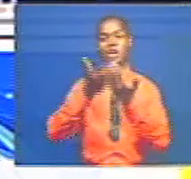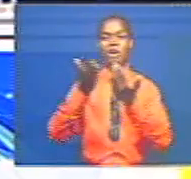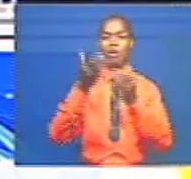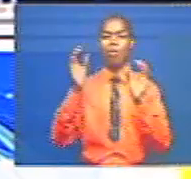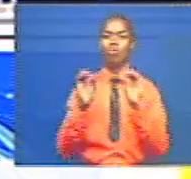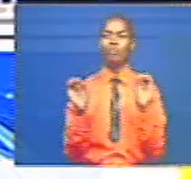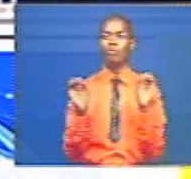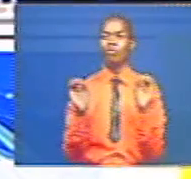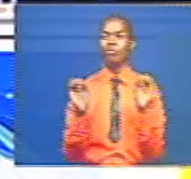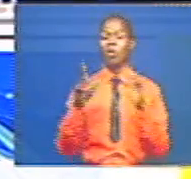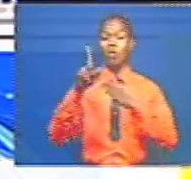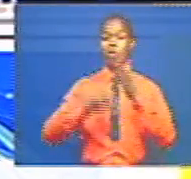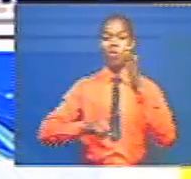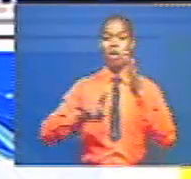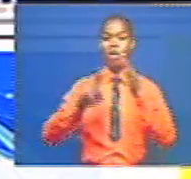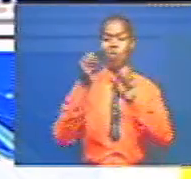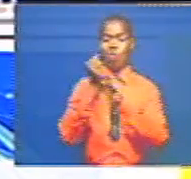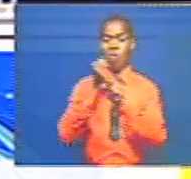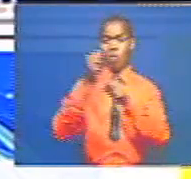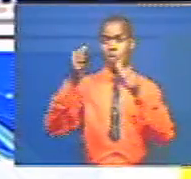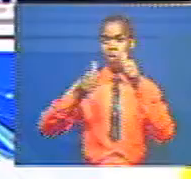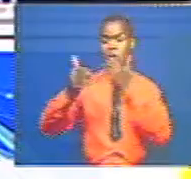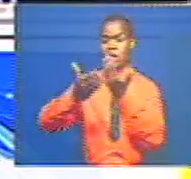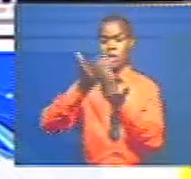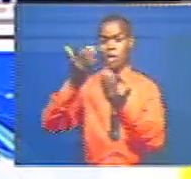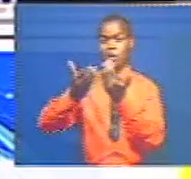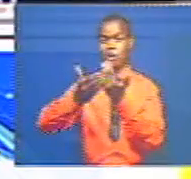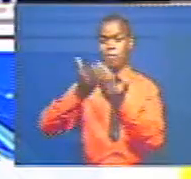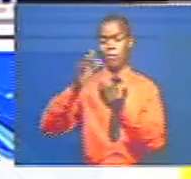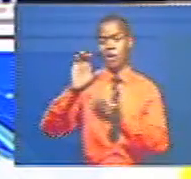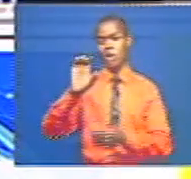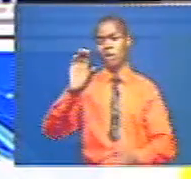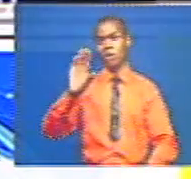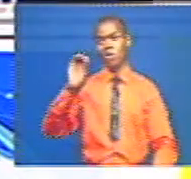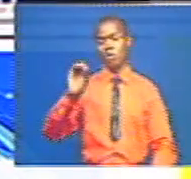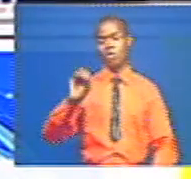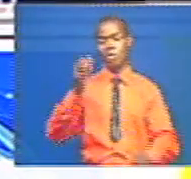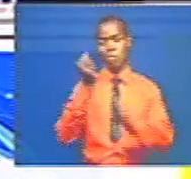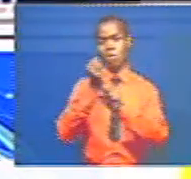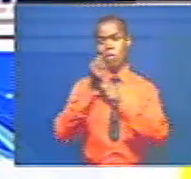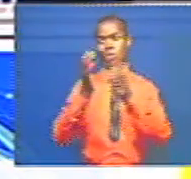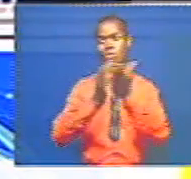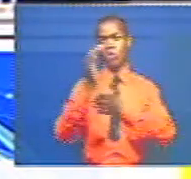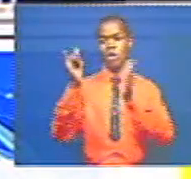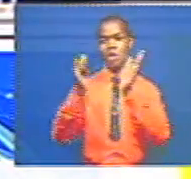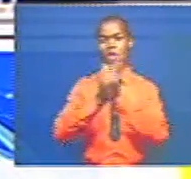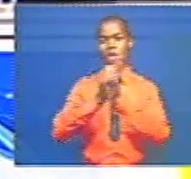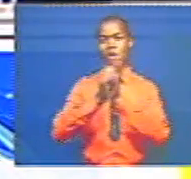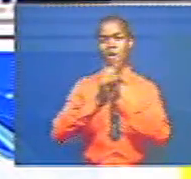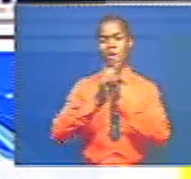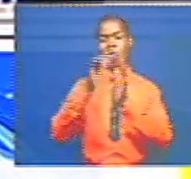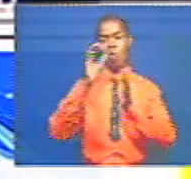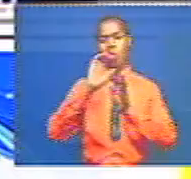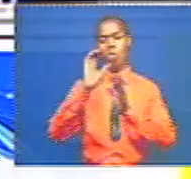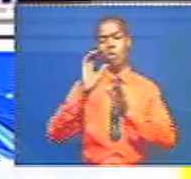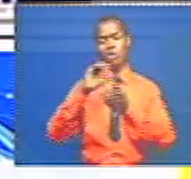are, mm-hmm. what you have to do is to take care of our ecosystem, is to make sure that you don't pollute our water, and